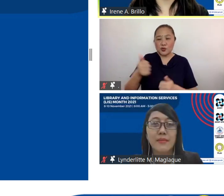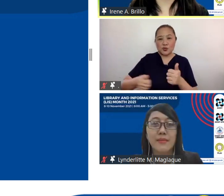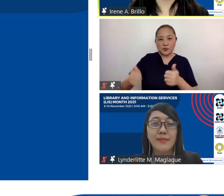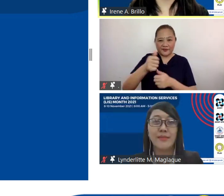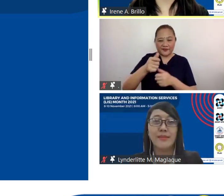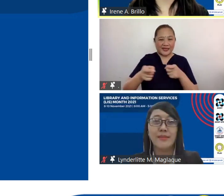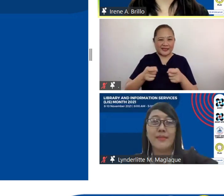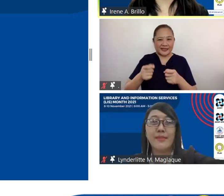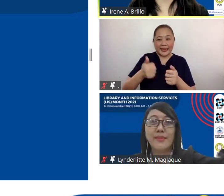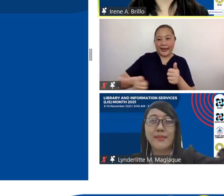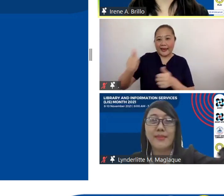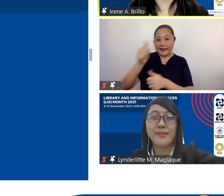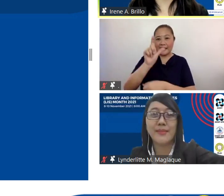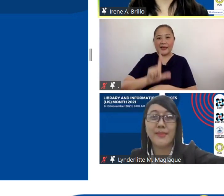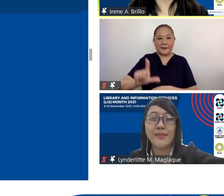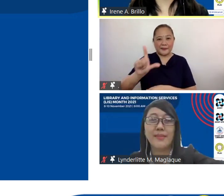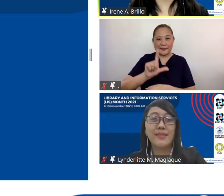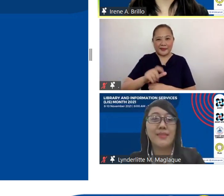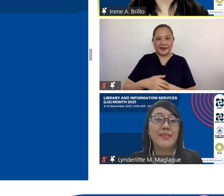Head Librarian of the